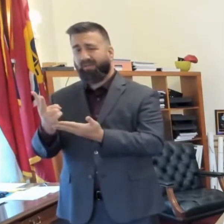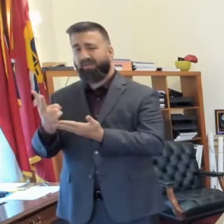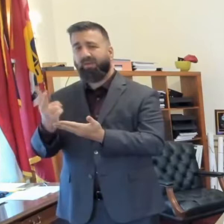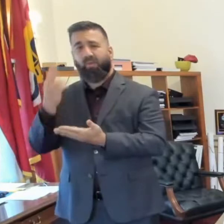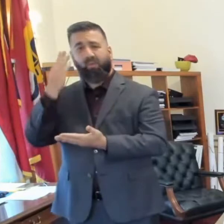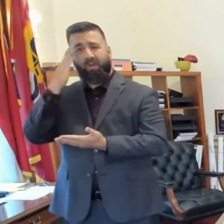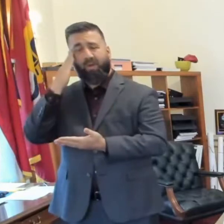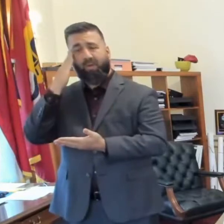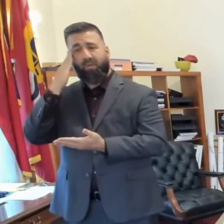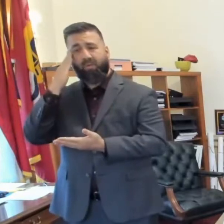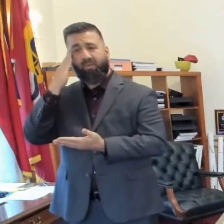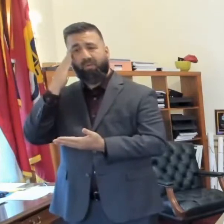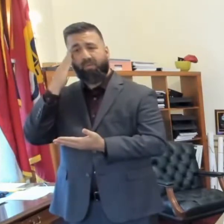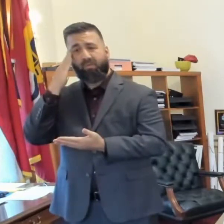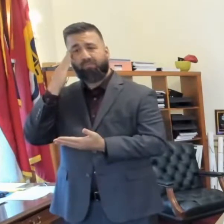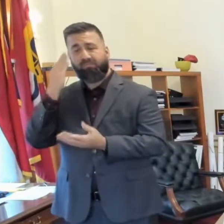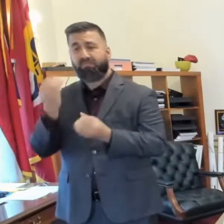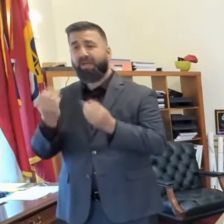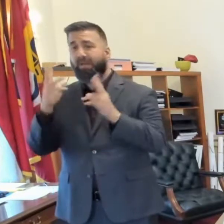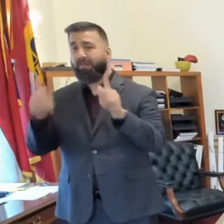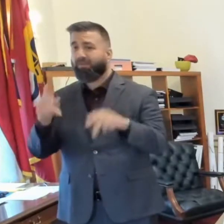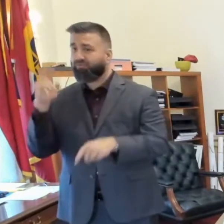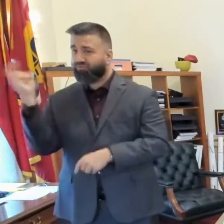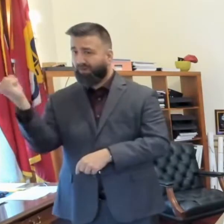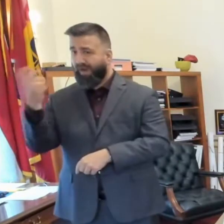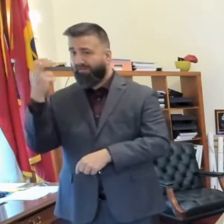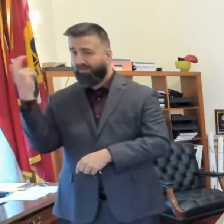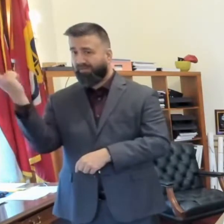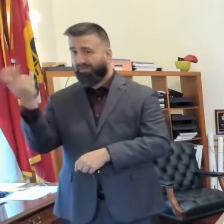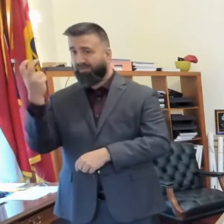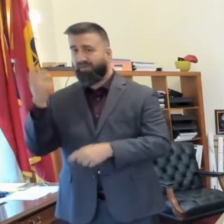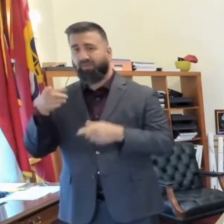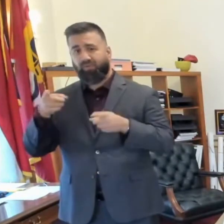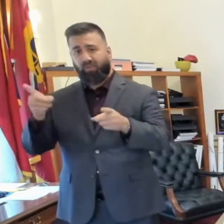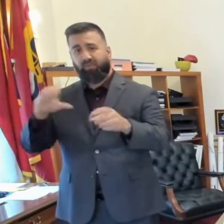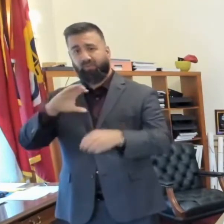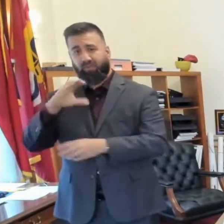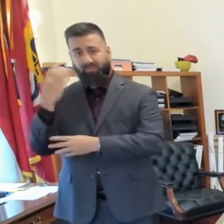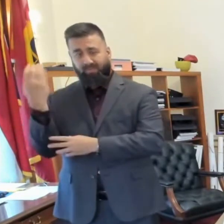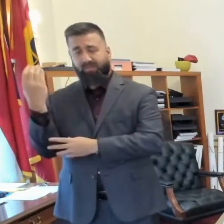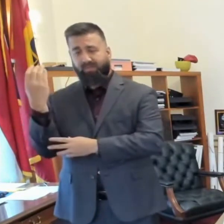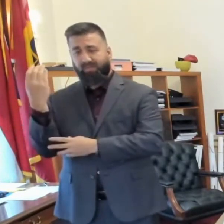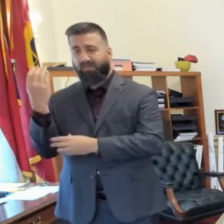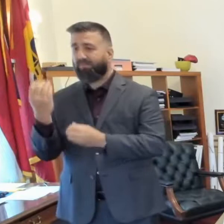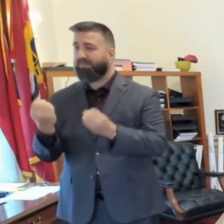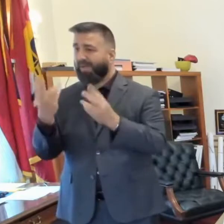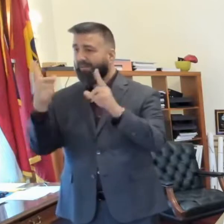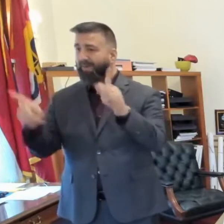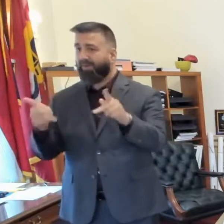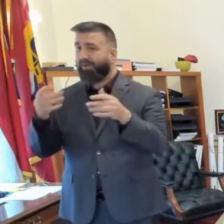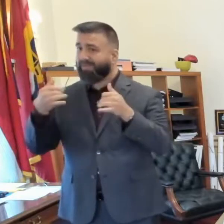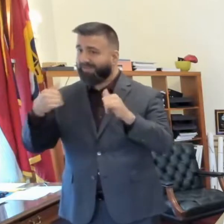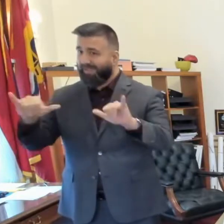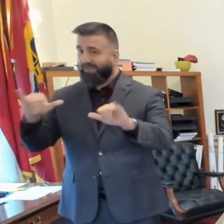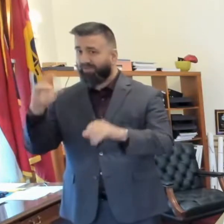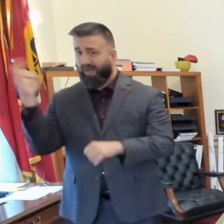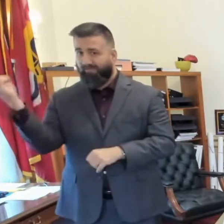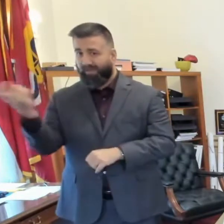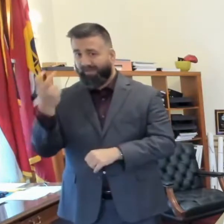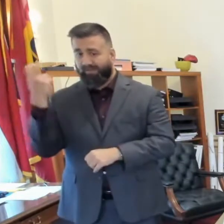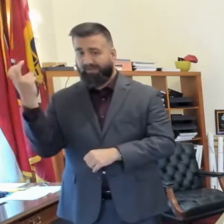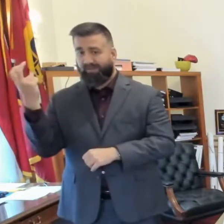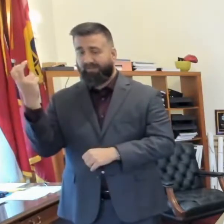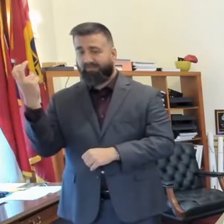that there were a number of people traveling over the holiday, a number of people still traveling,